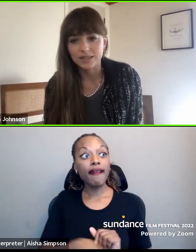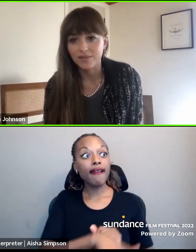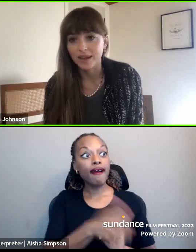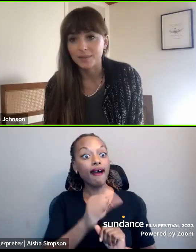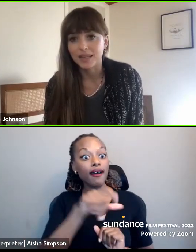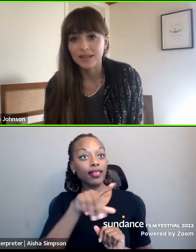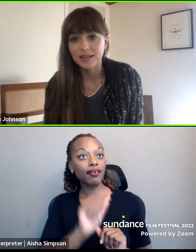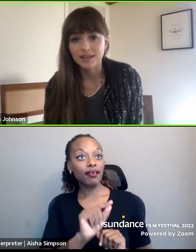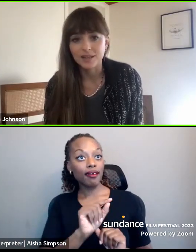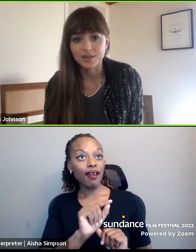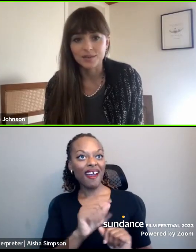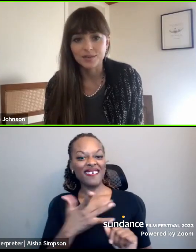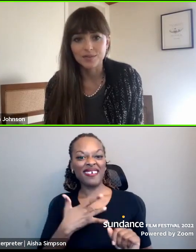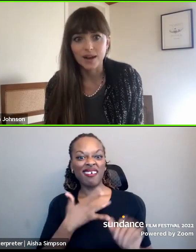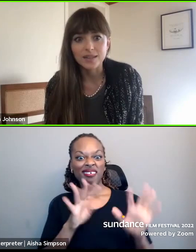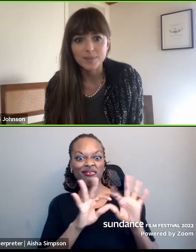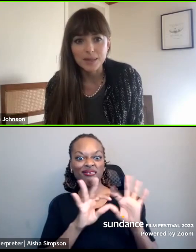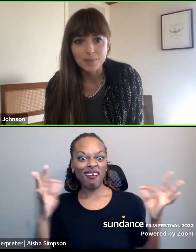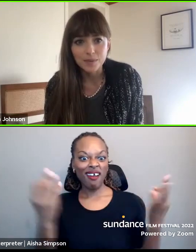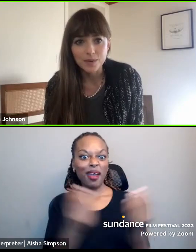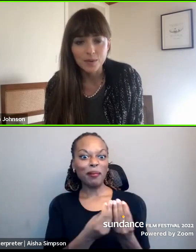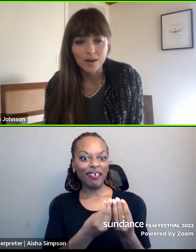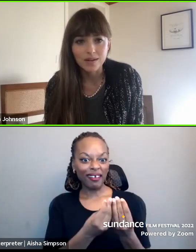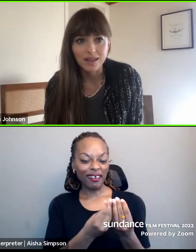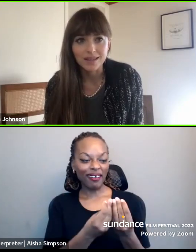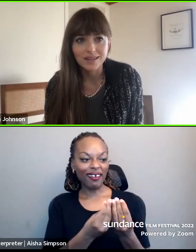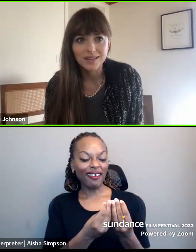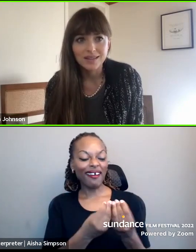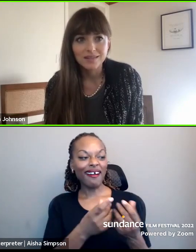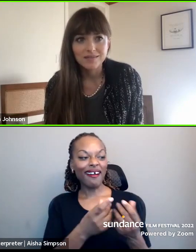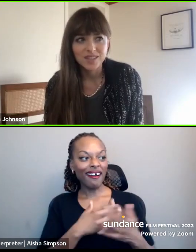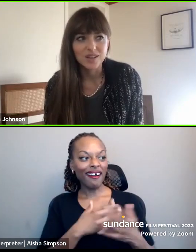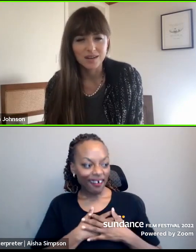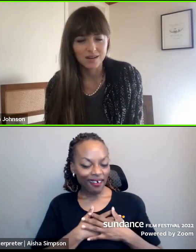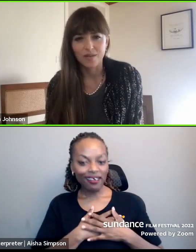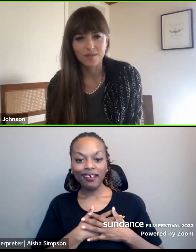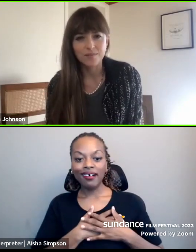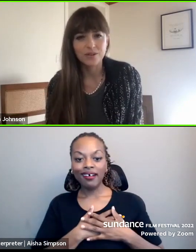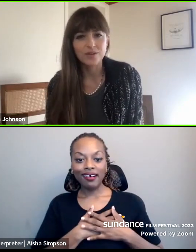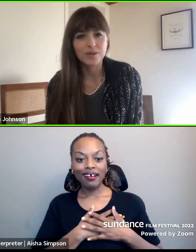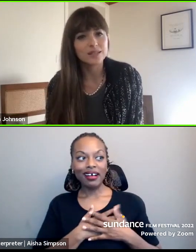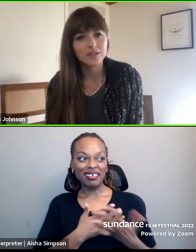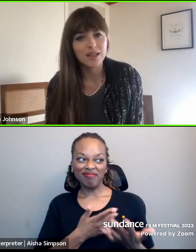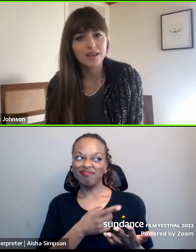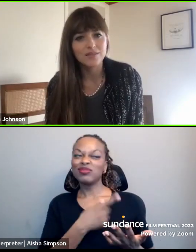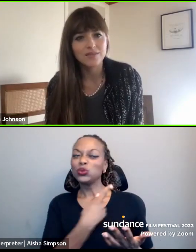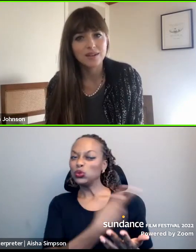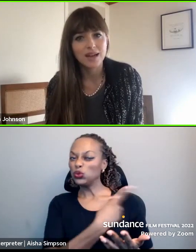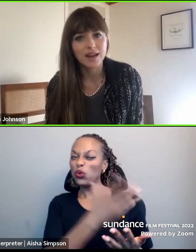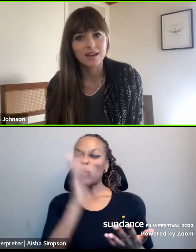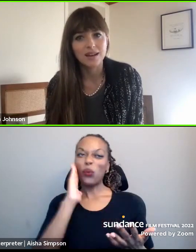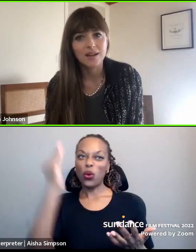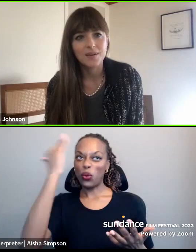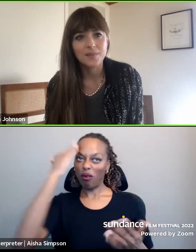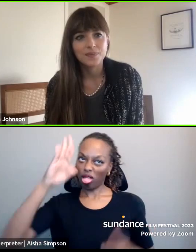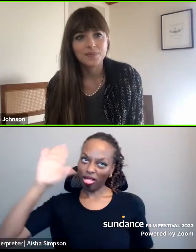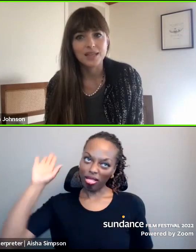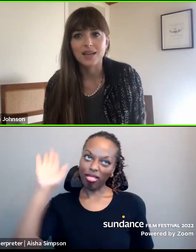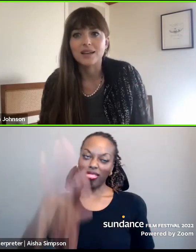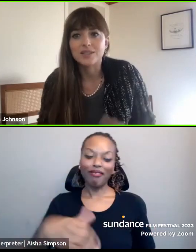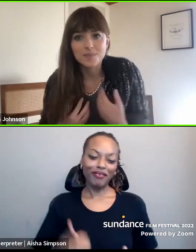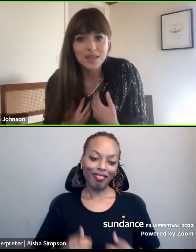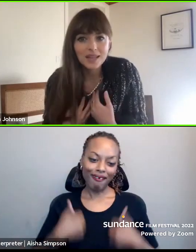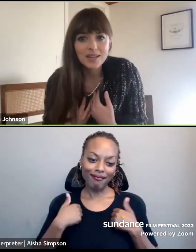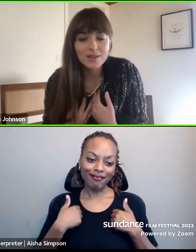you find a family and you find people who are like, you're going to know them for the rest of your life, and